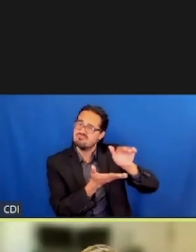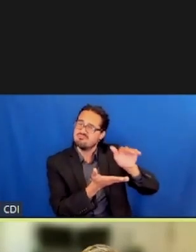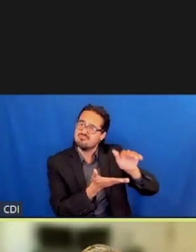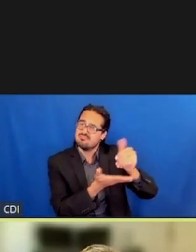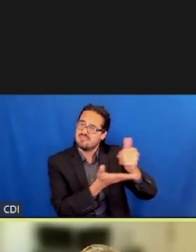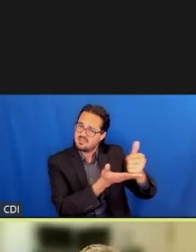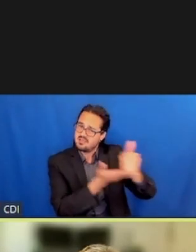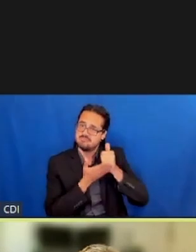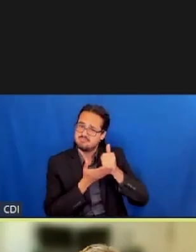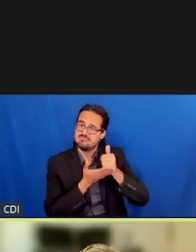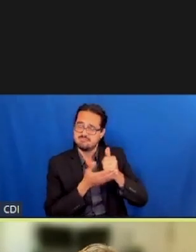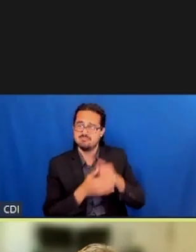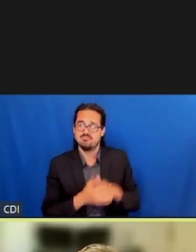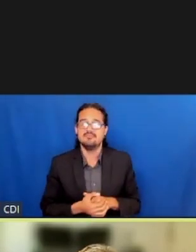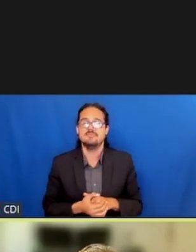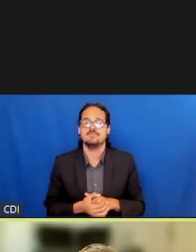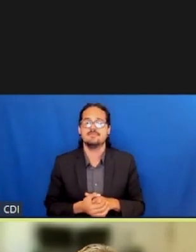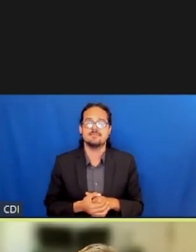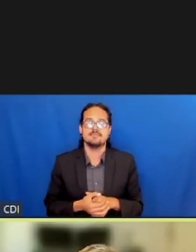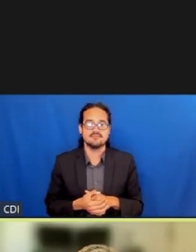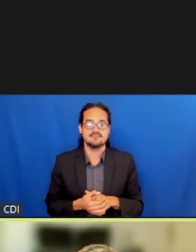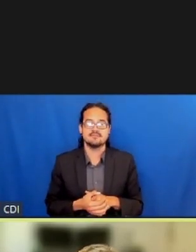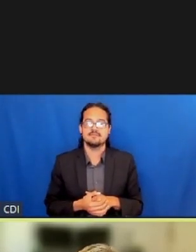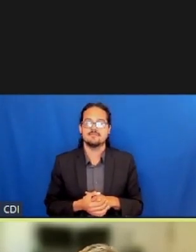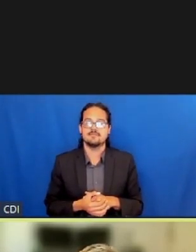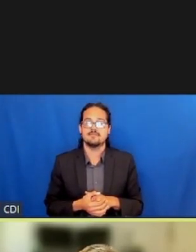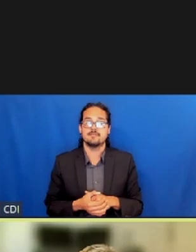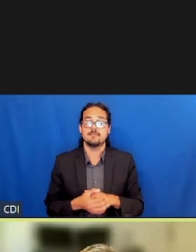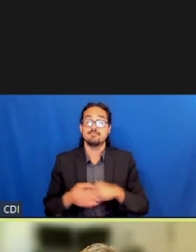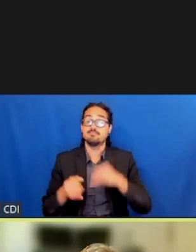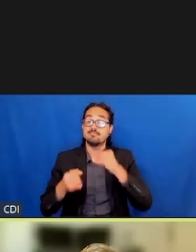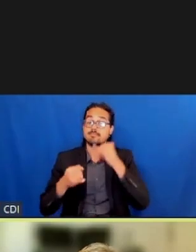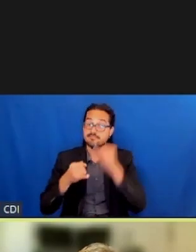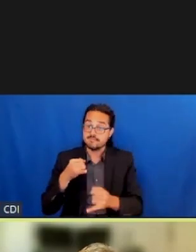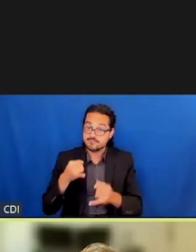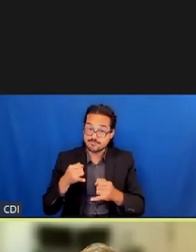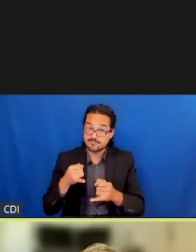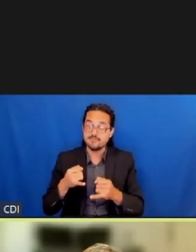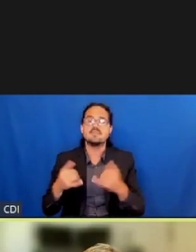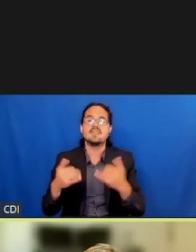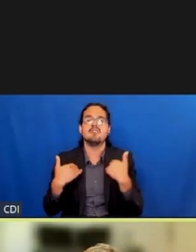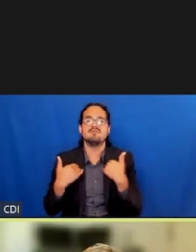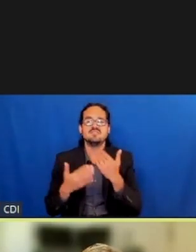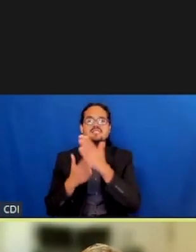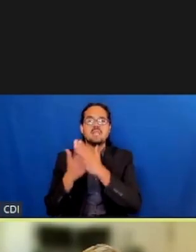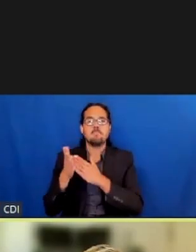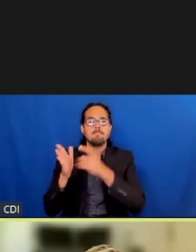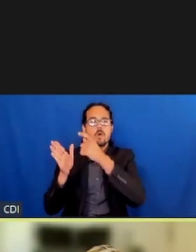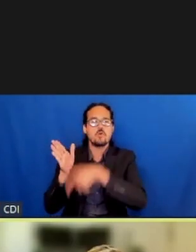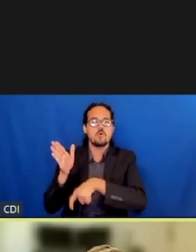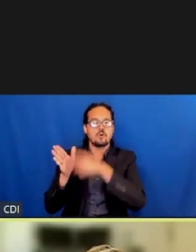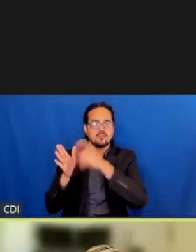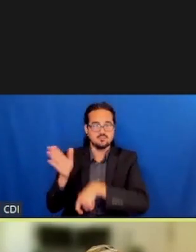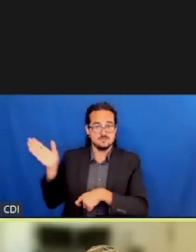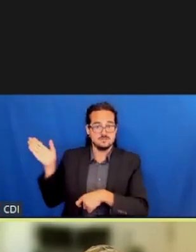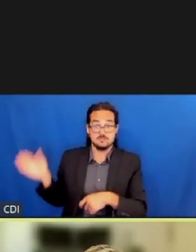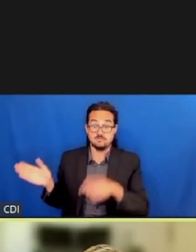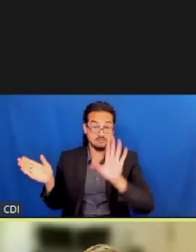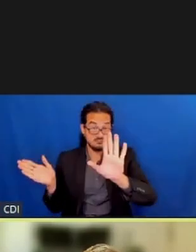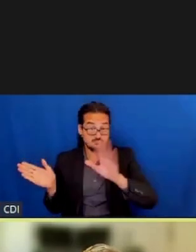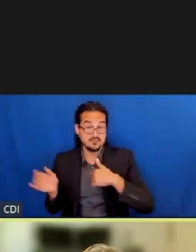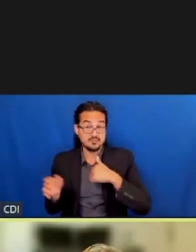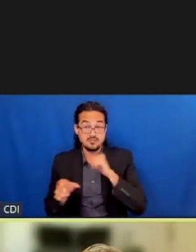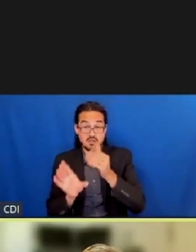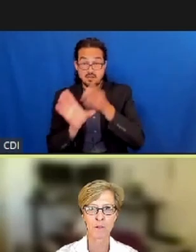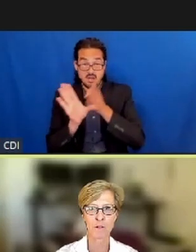The last thing I'm going to end with is a couple of really nice articles. There's a disclaimer that I'm not a psychiatrist, by the way. A couple of nice articles that The Atlantic has